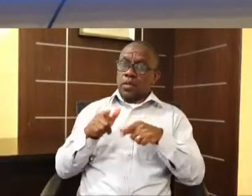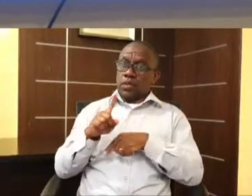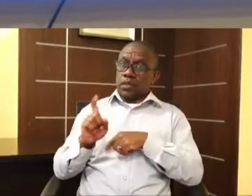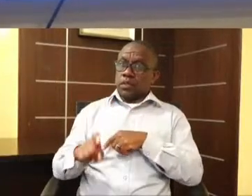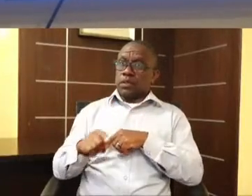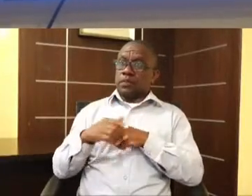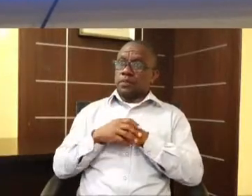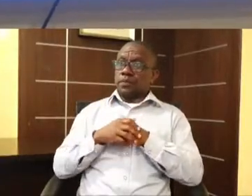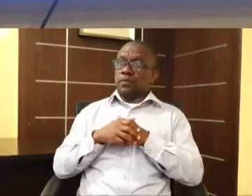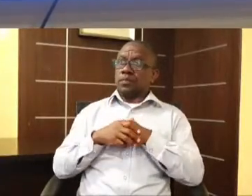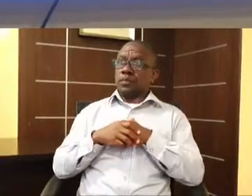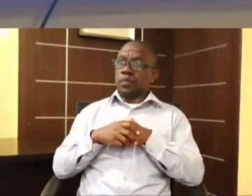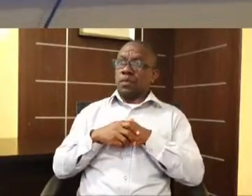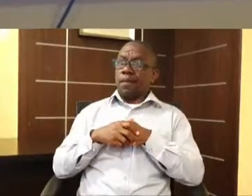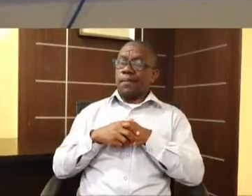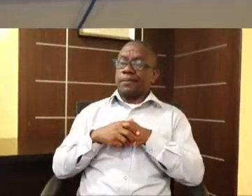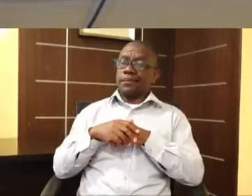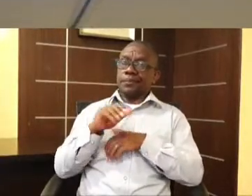Okay, so